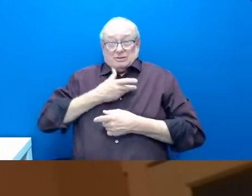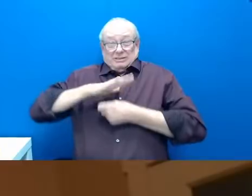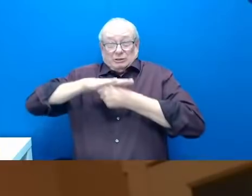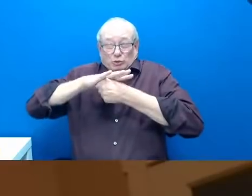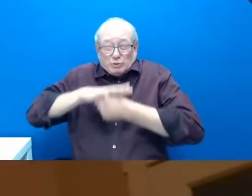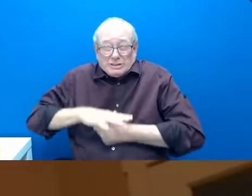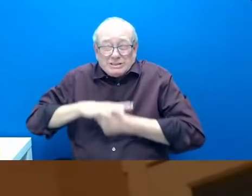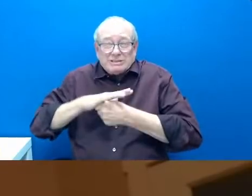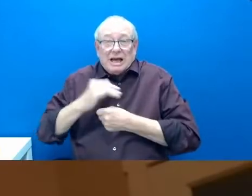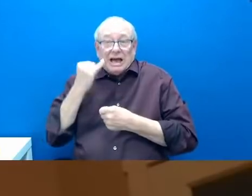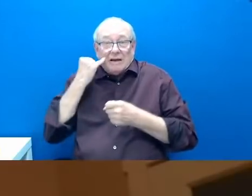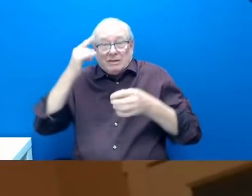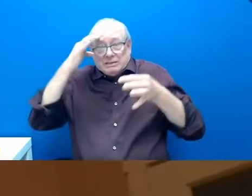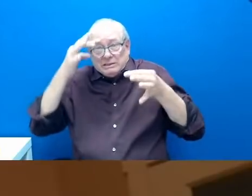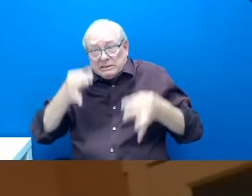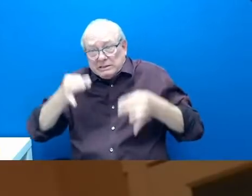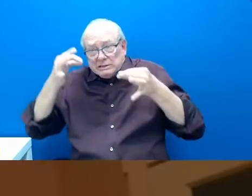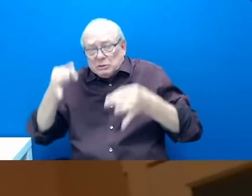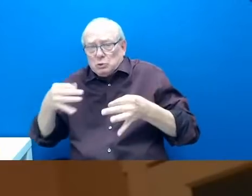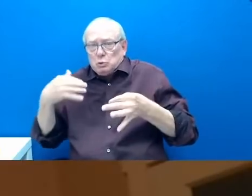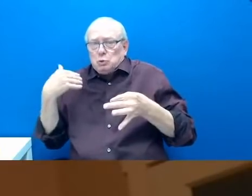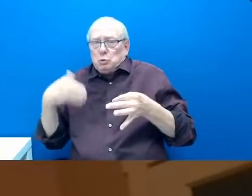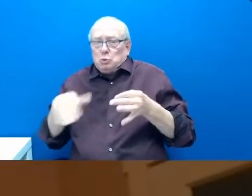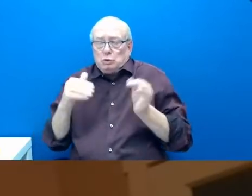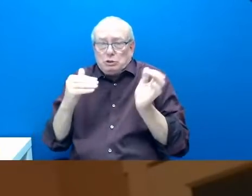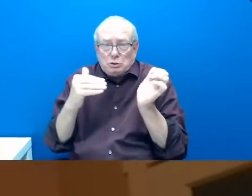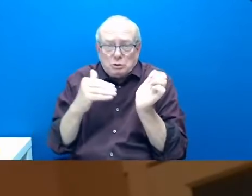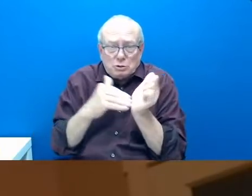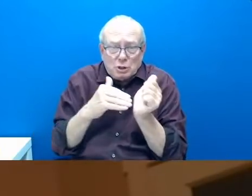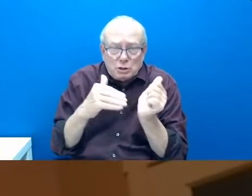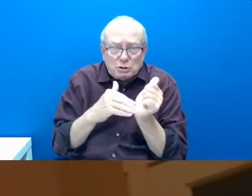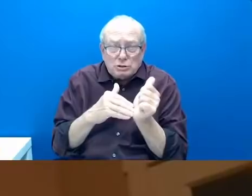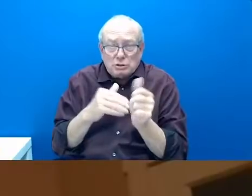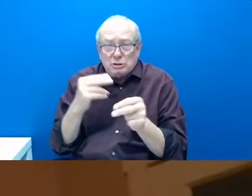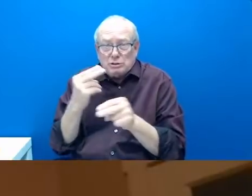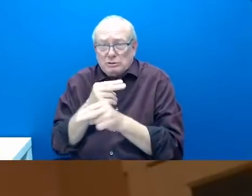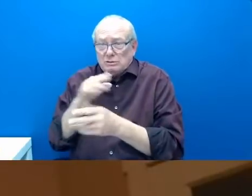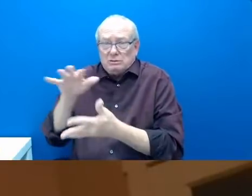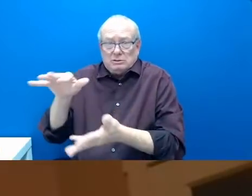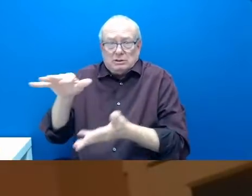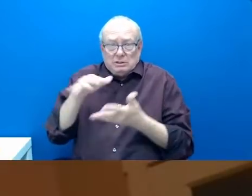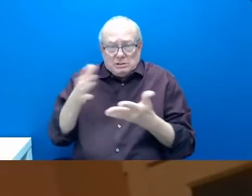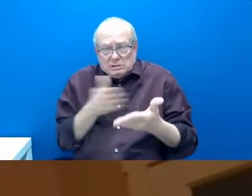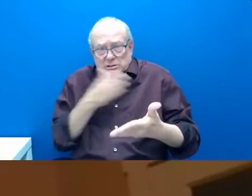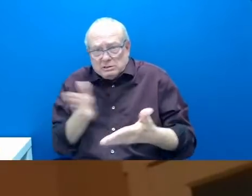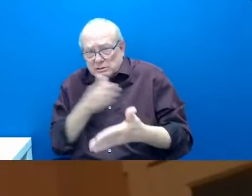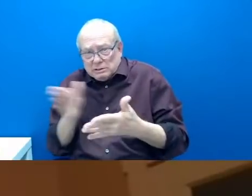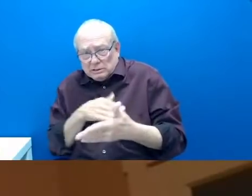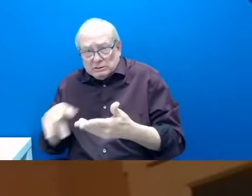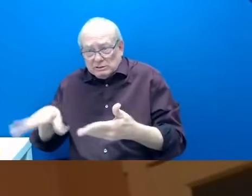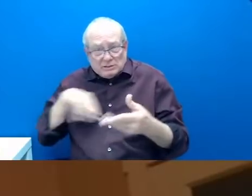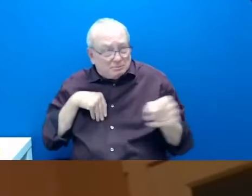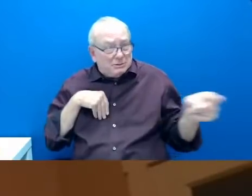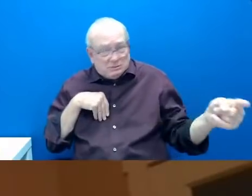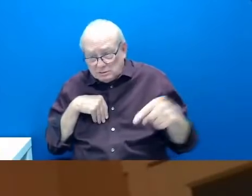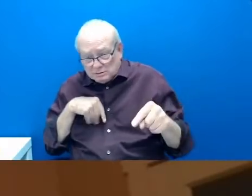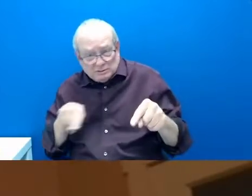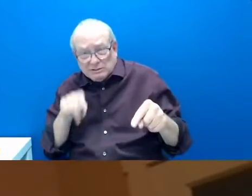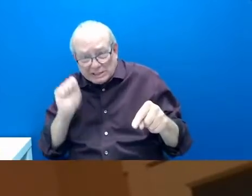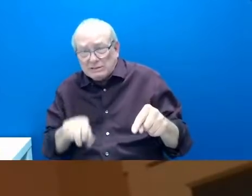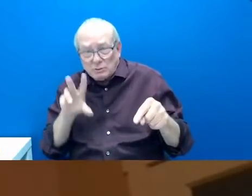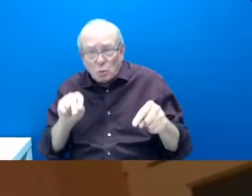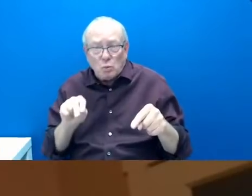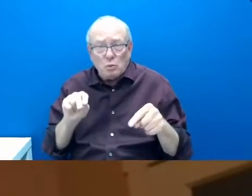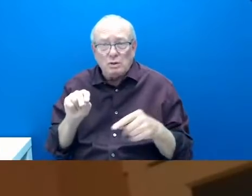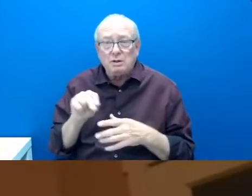this protocol to make a decision if they can accept patients into the ICU, to the medicine ward physicians who will be seeing and caring for these patients